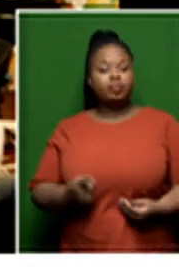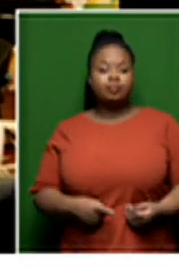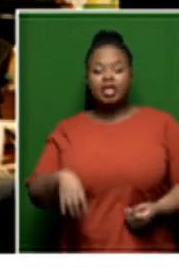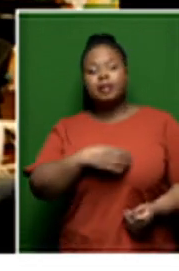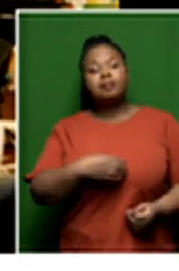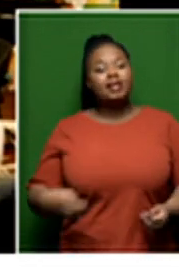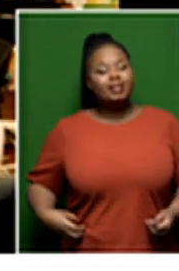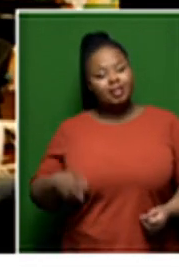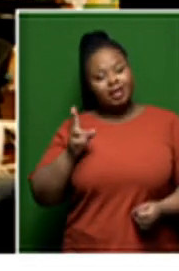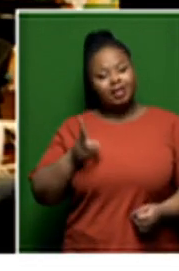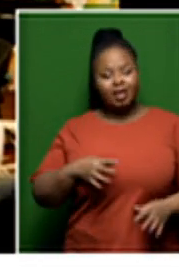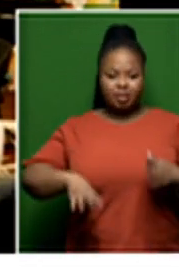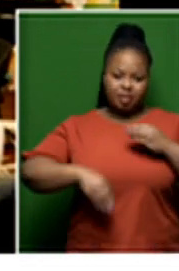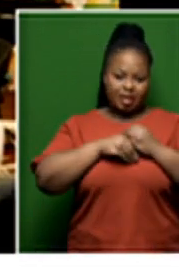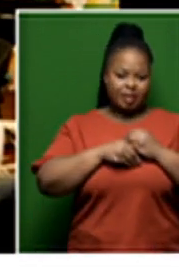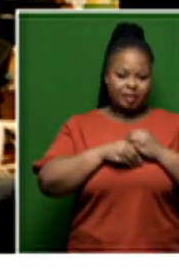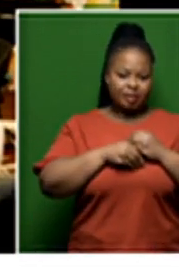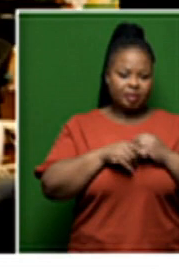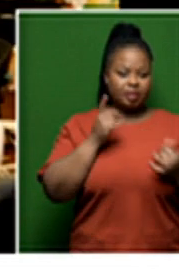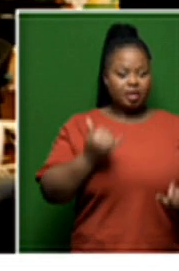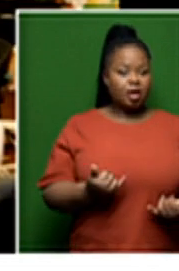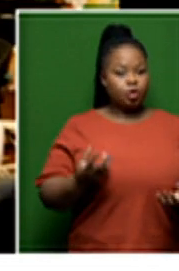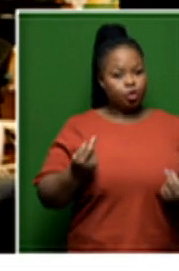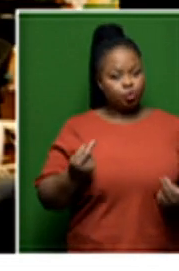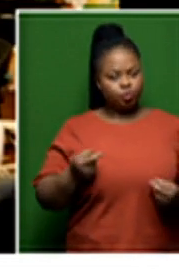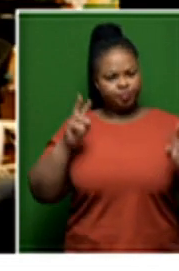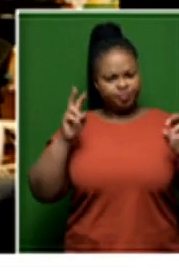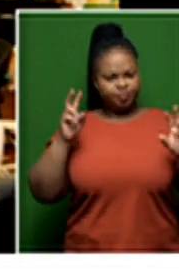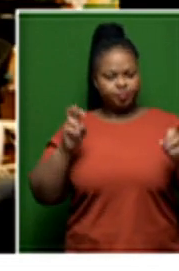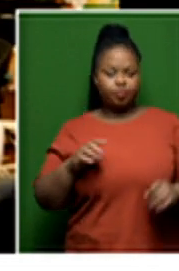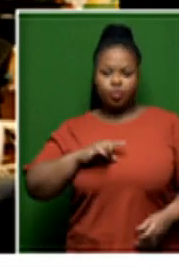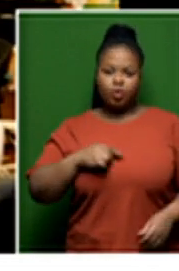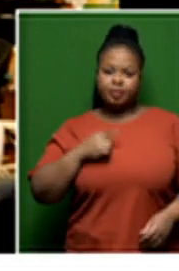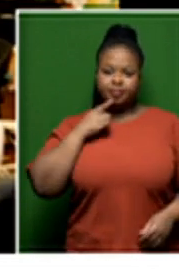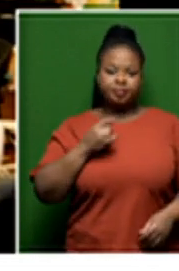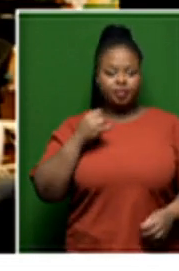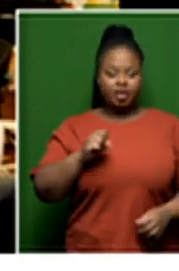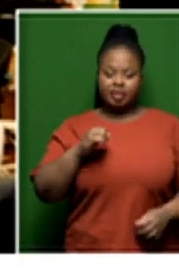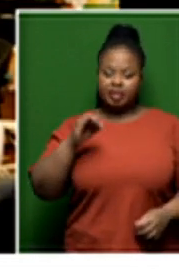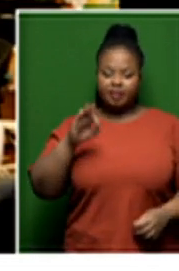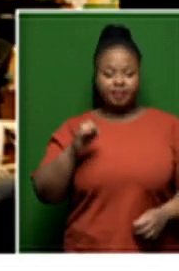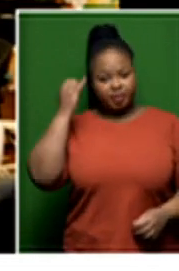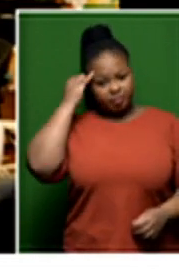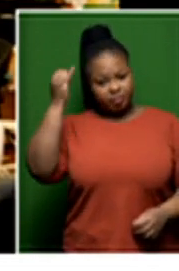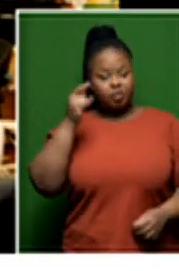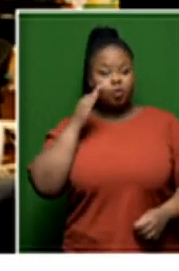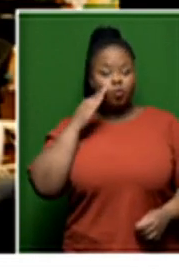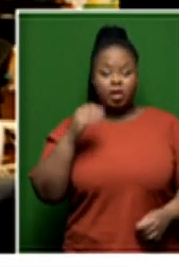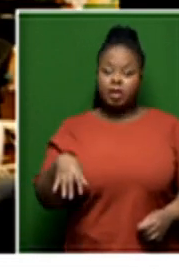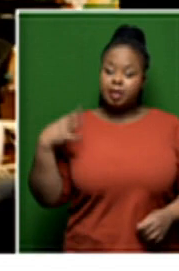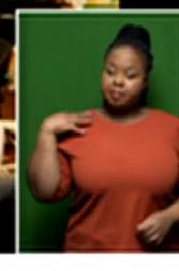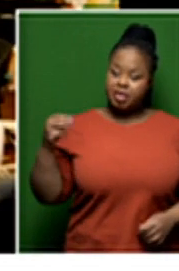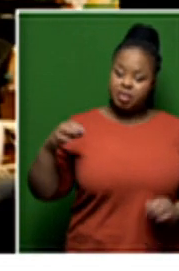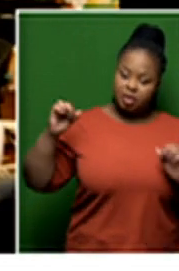has also added this function, this particular matter of the SAFE initiative in the minister's delivery agreement. So